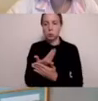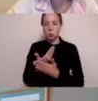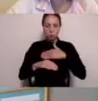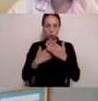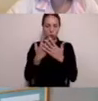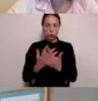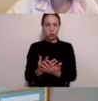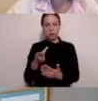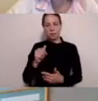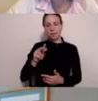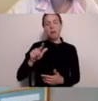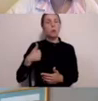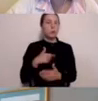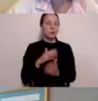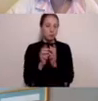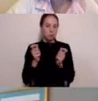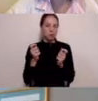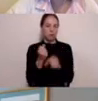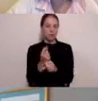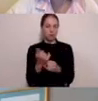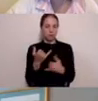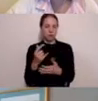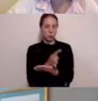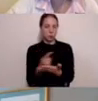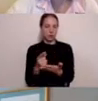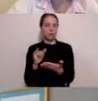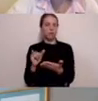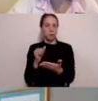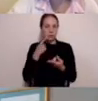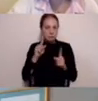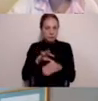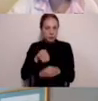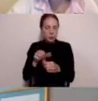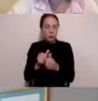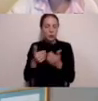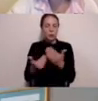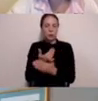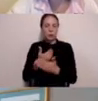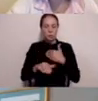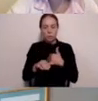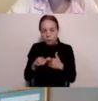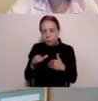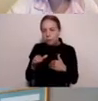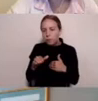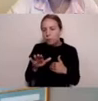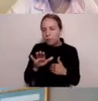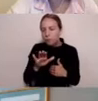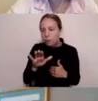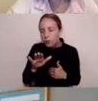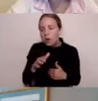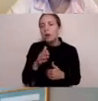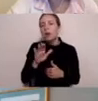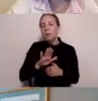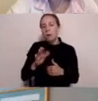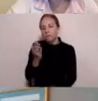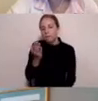week. And currently, 60% of all infants born in the US are screened for spinal muscular atrophy.